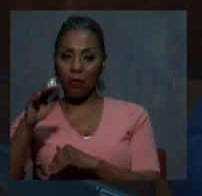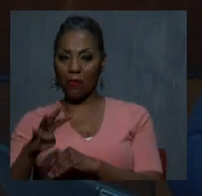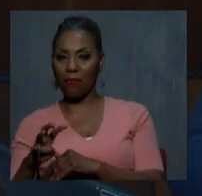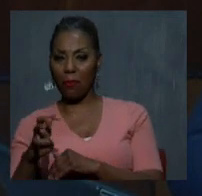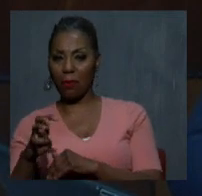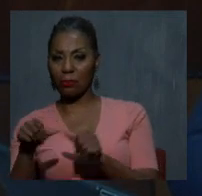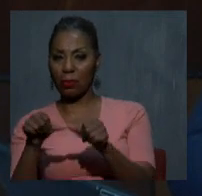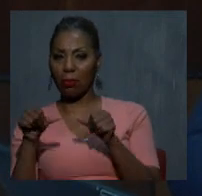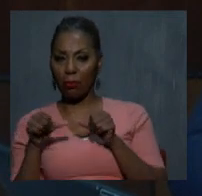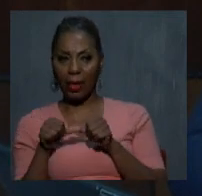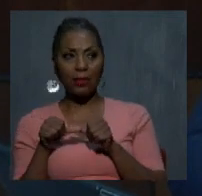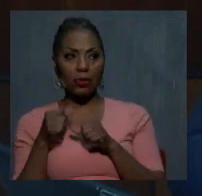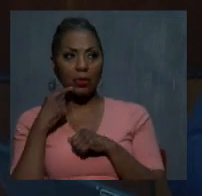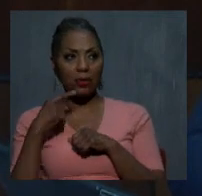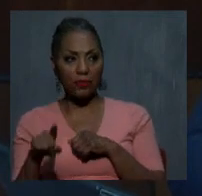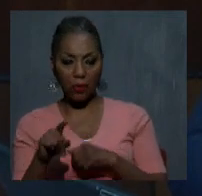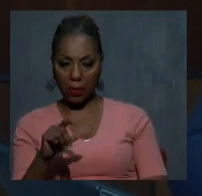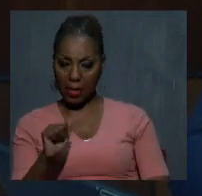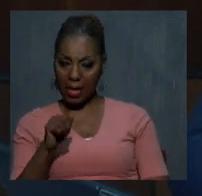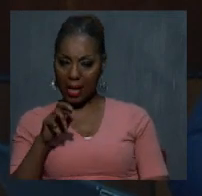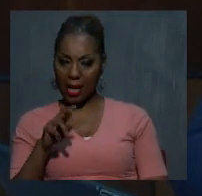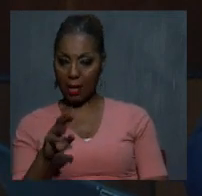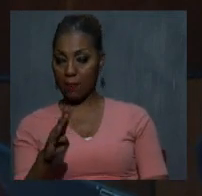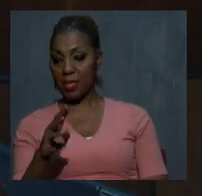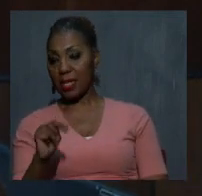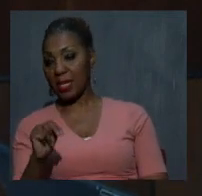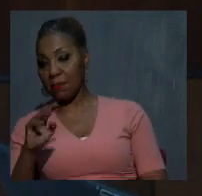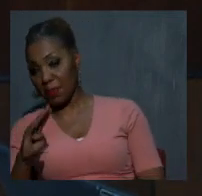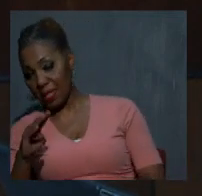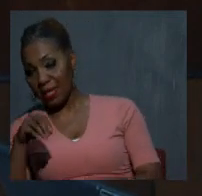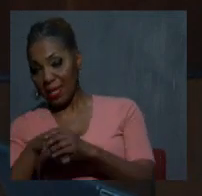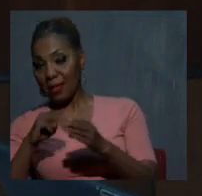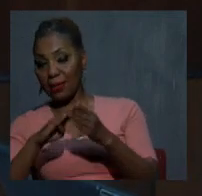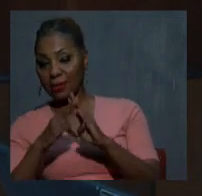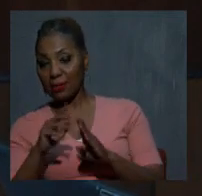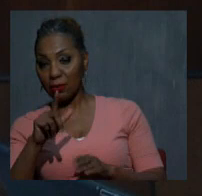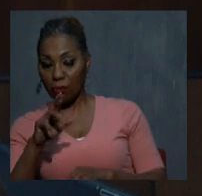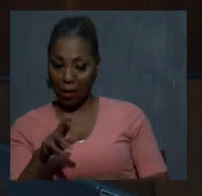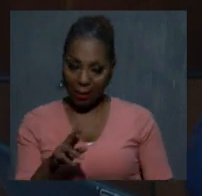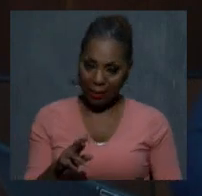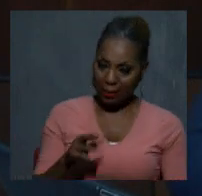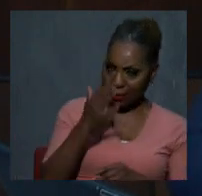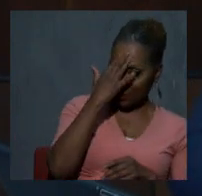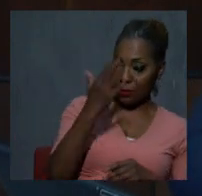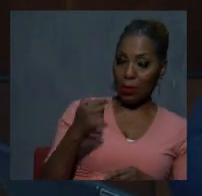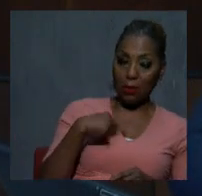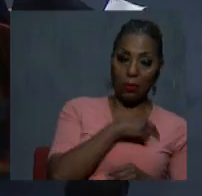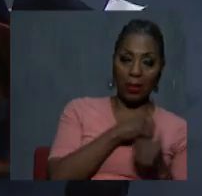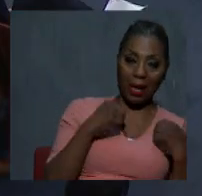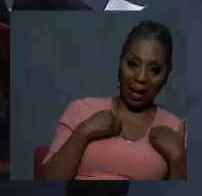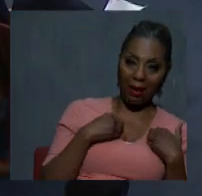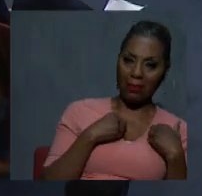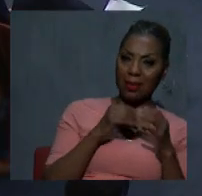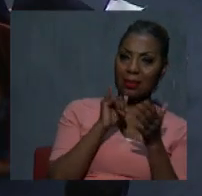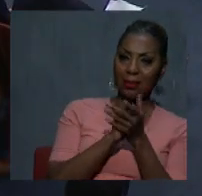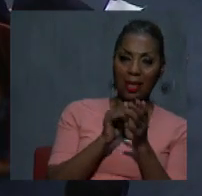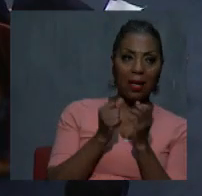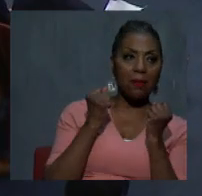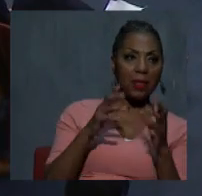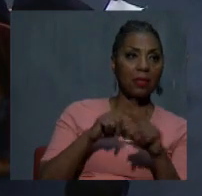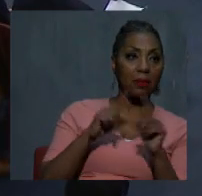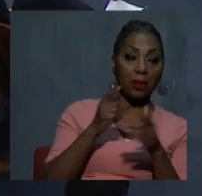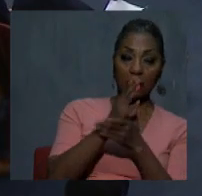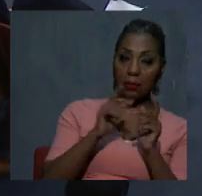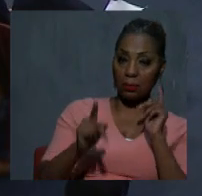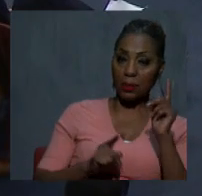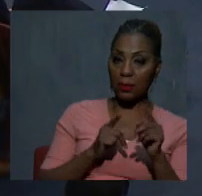400 locations for Airbnb in the city of Little Rock. Wow, So, I you didn't know. know that we had that many, but I know some. I know some people that were telling me how good